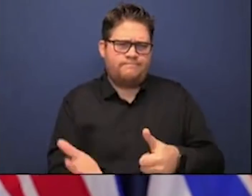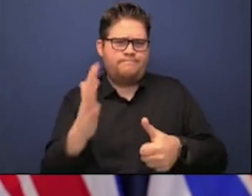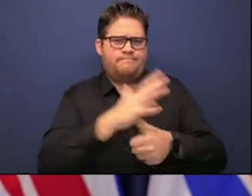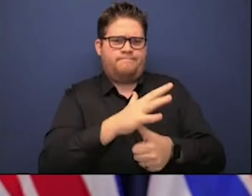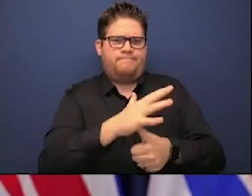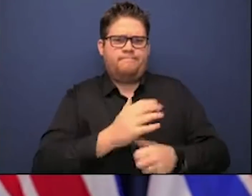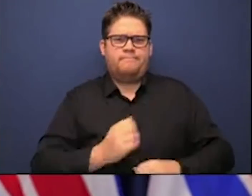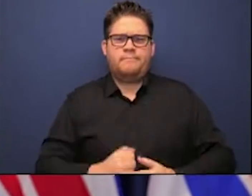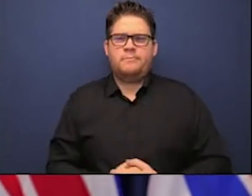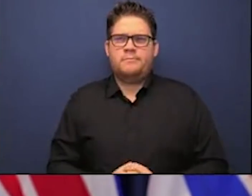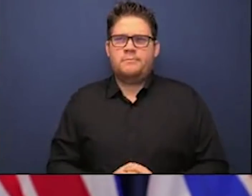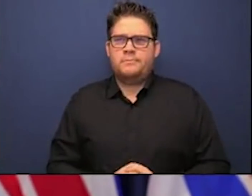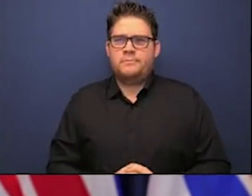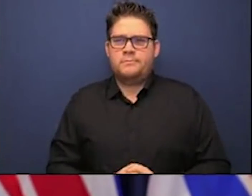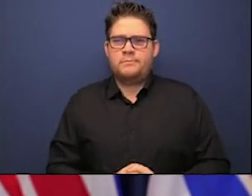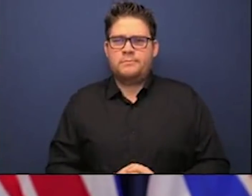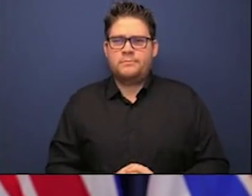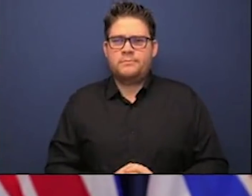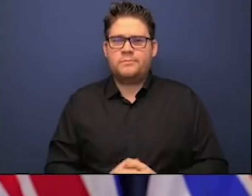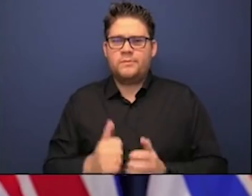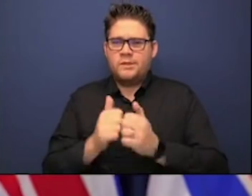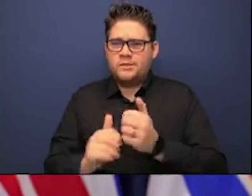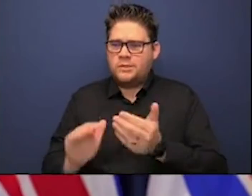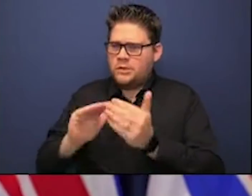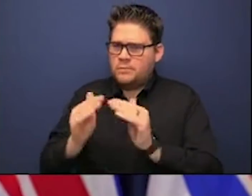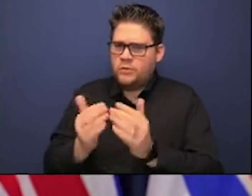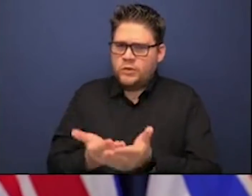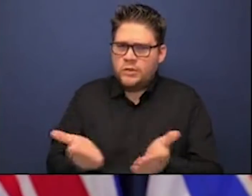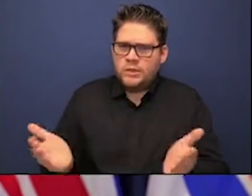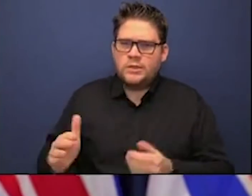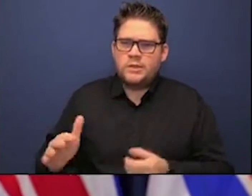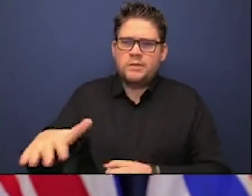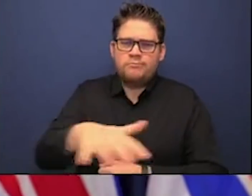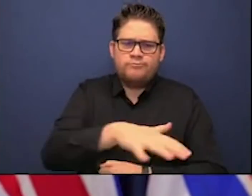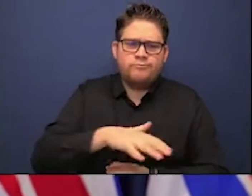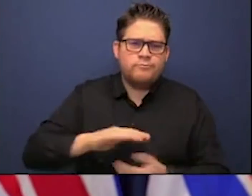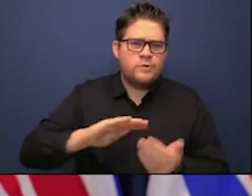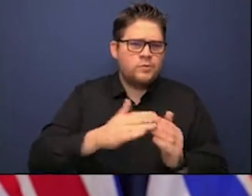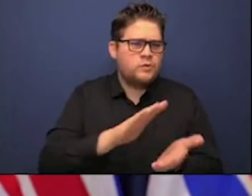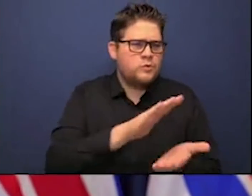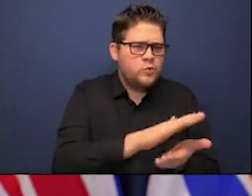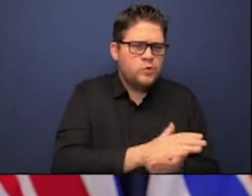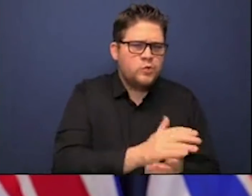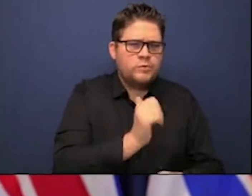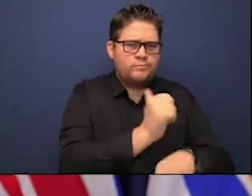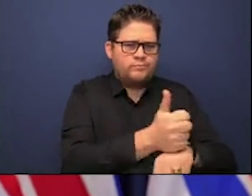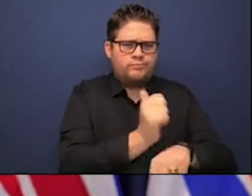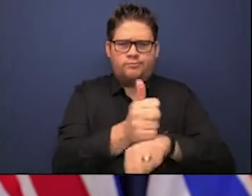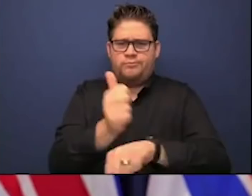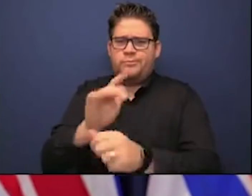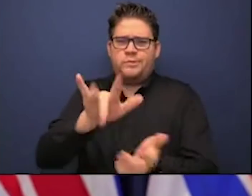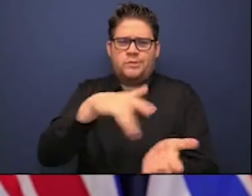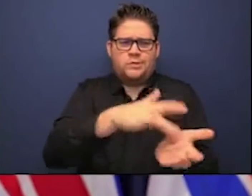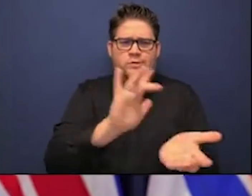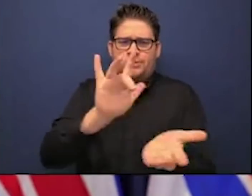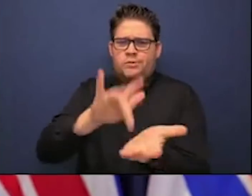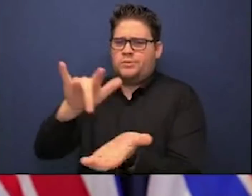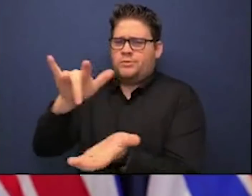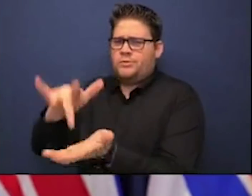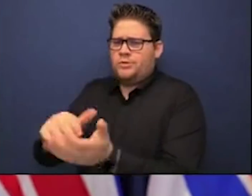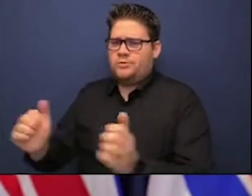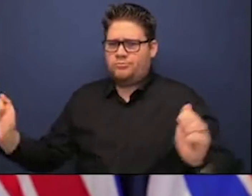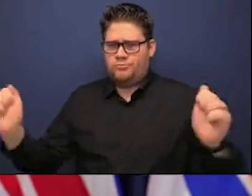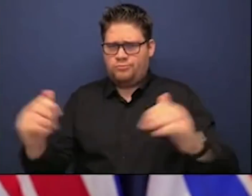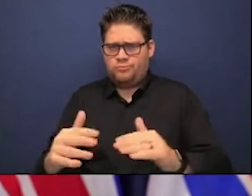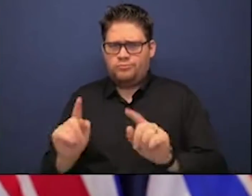Schools are at the heart of our neighborhoods and communities, and they are the best places for students to learn and develop their abilities, their knowledge,